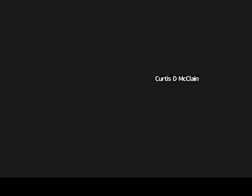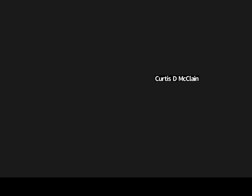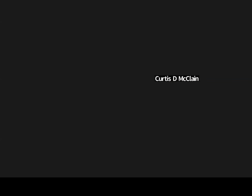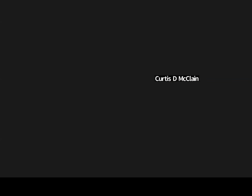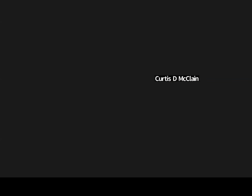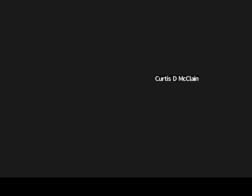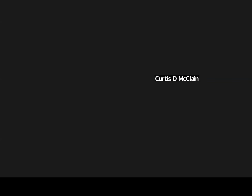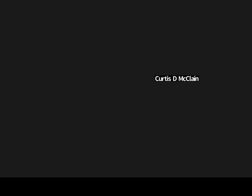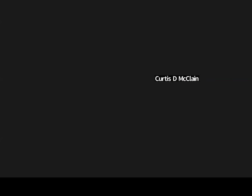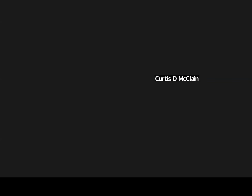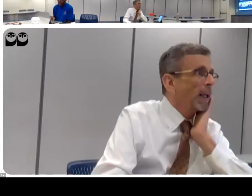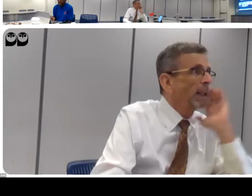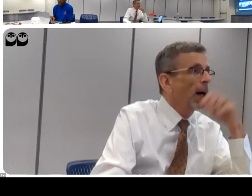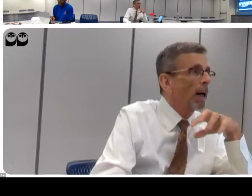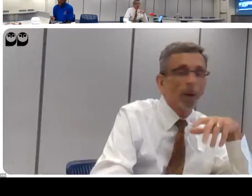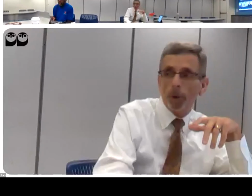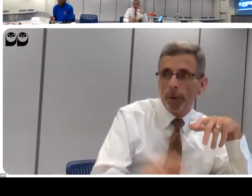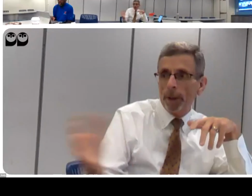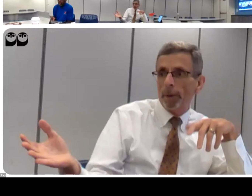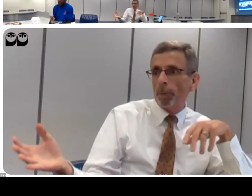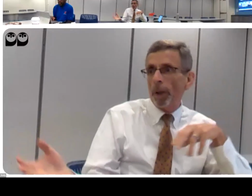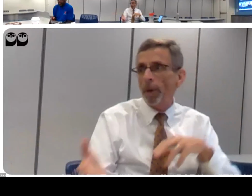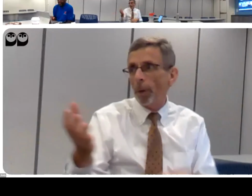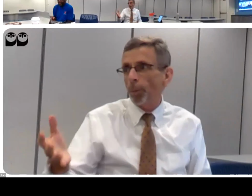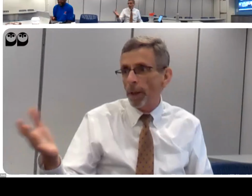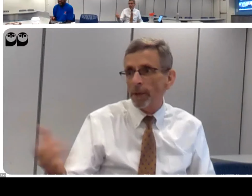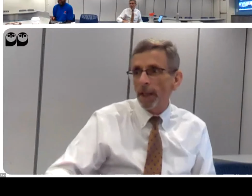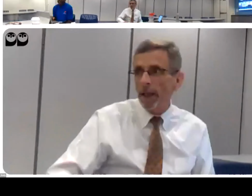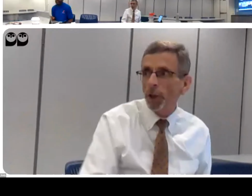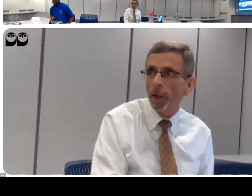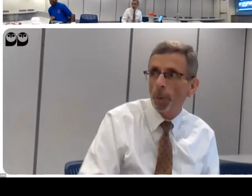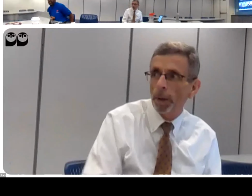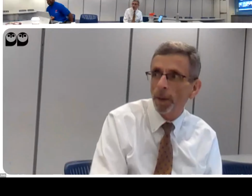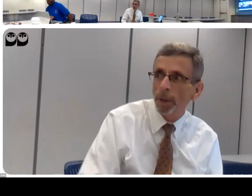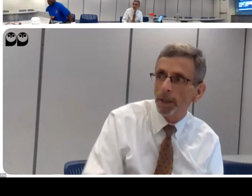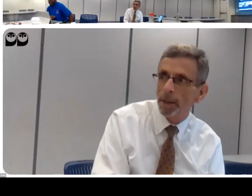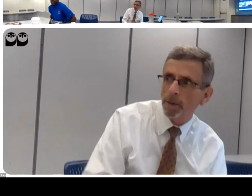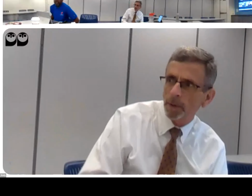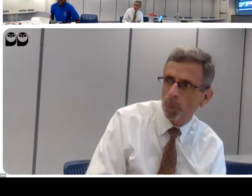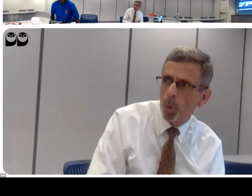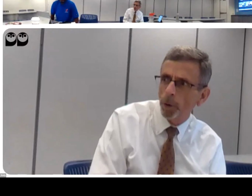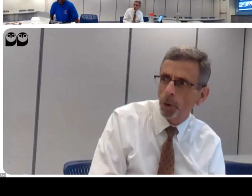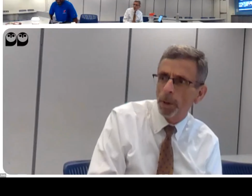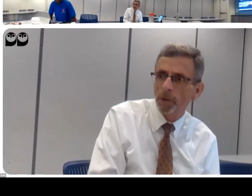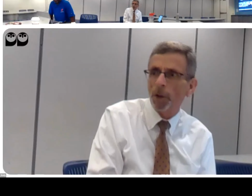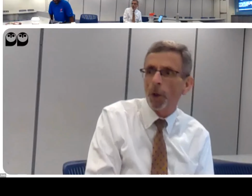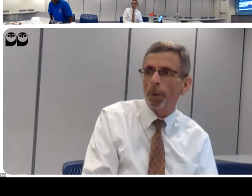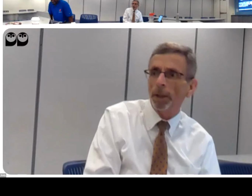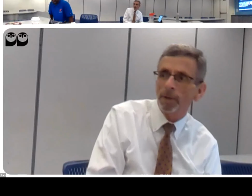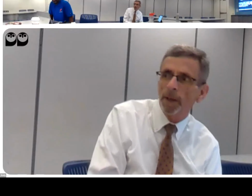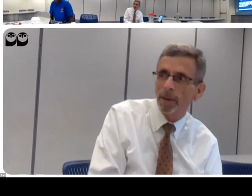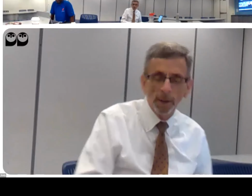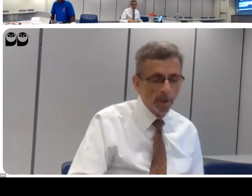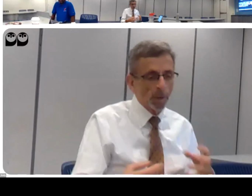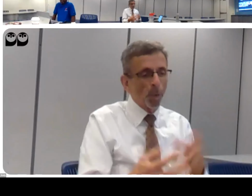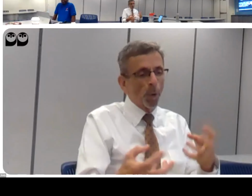provide an update or another presentation. I think we did this 1 or 2 months ago,